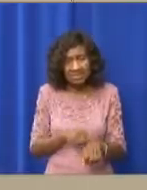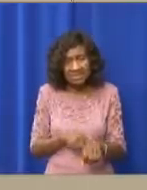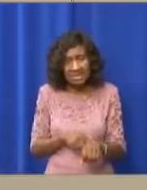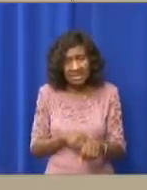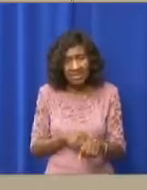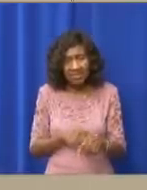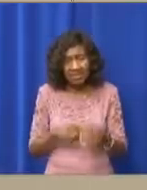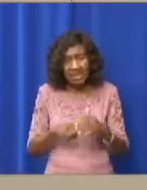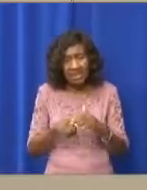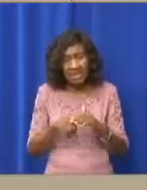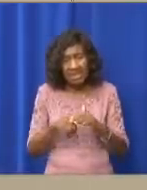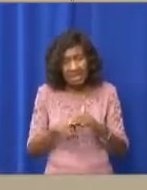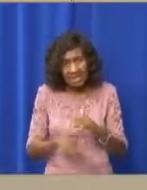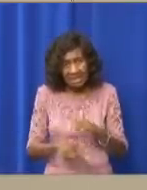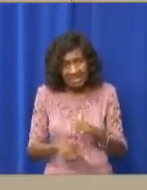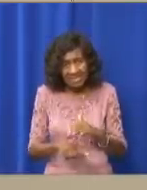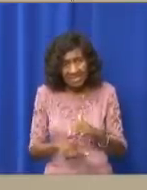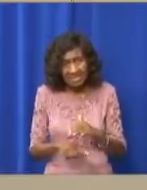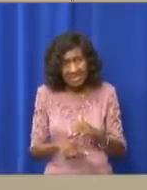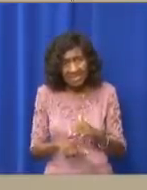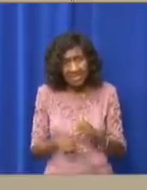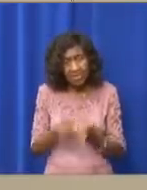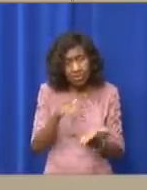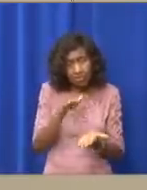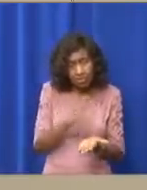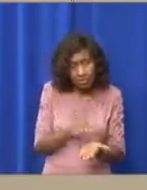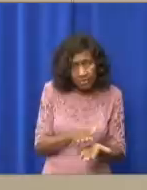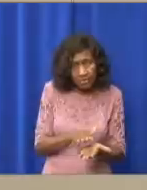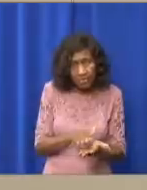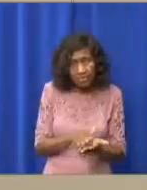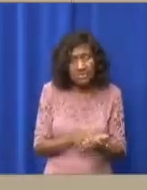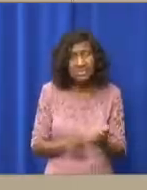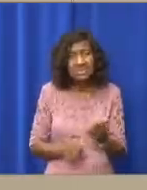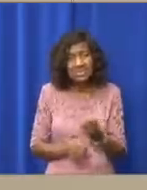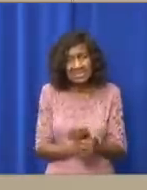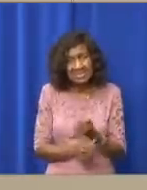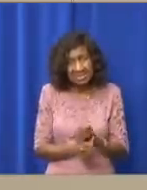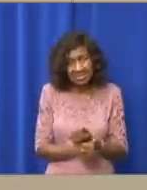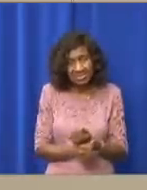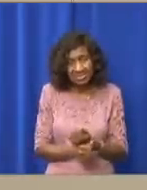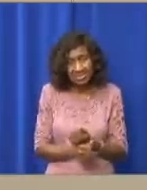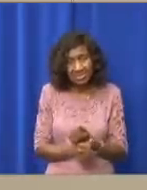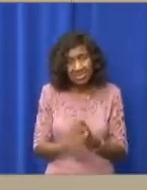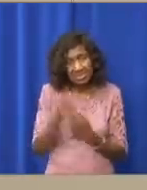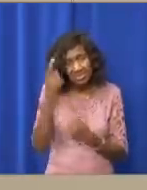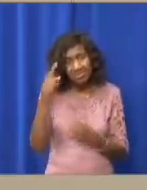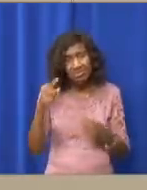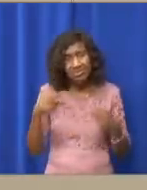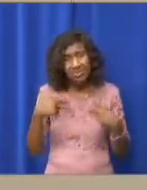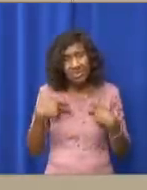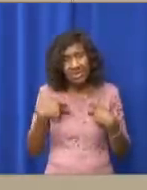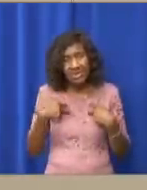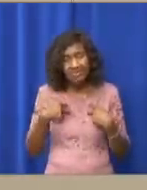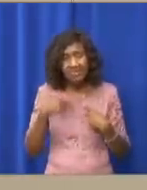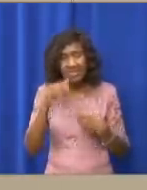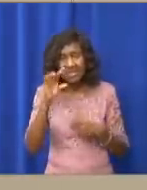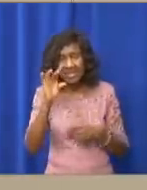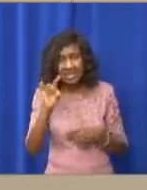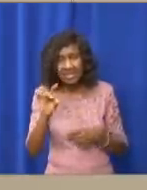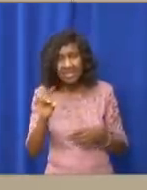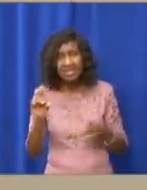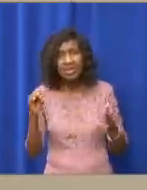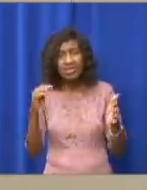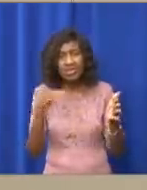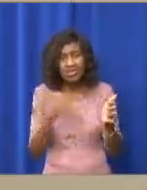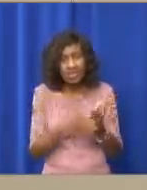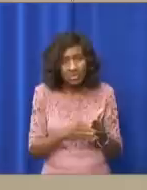inherent in the reopening of a sector with more than 8,000 workers, and